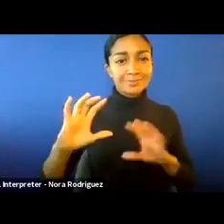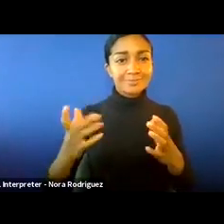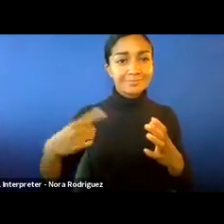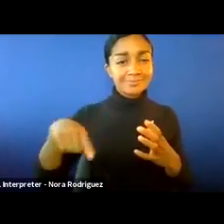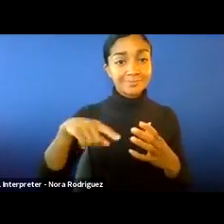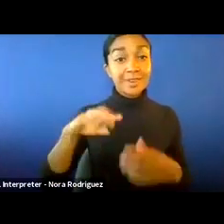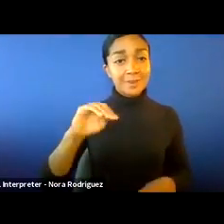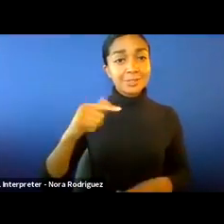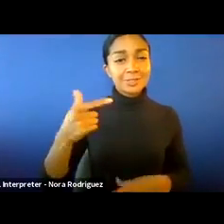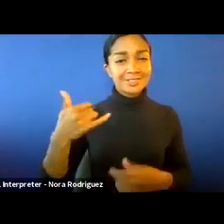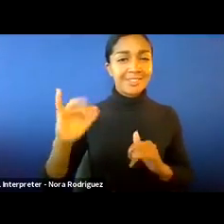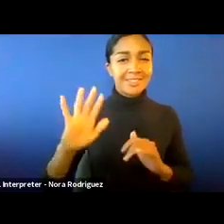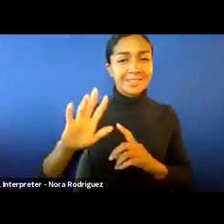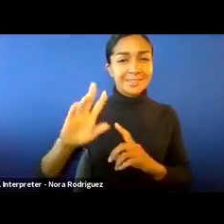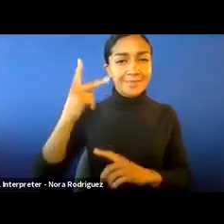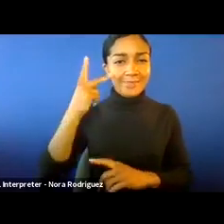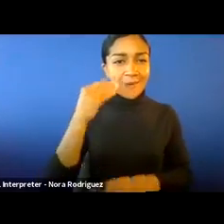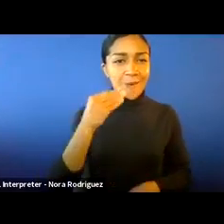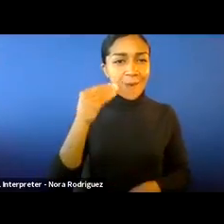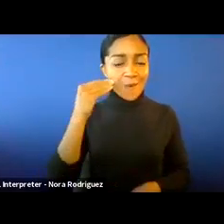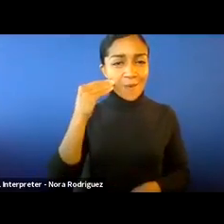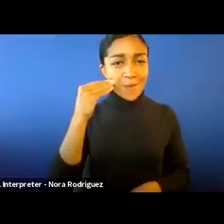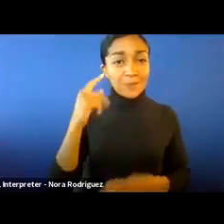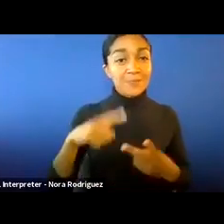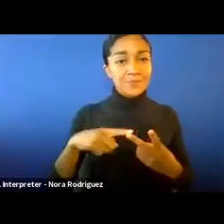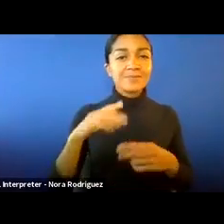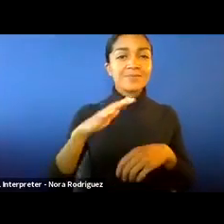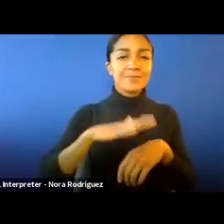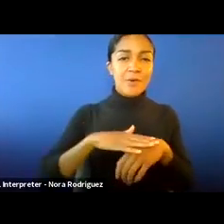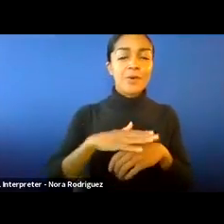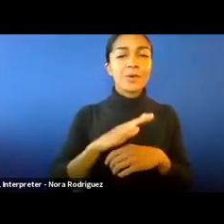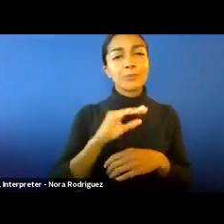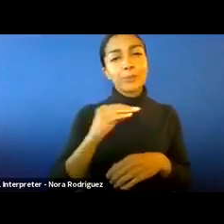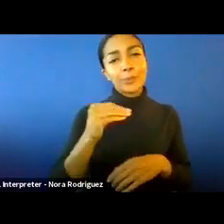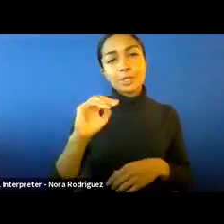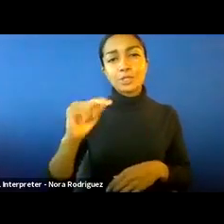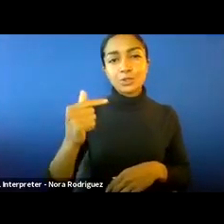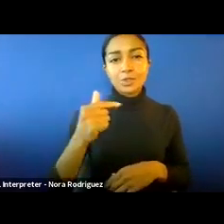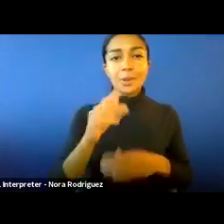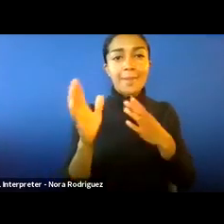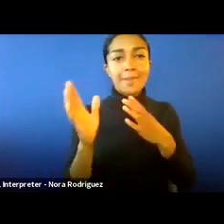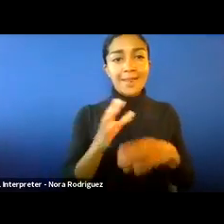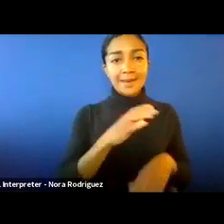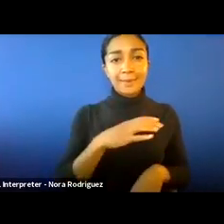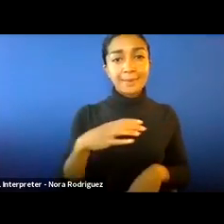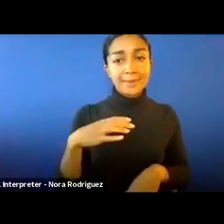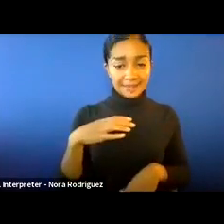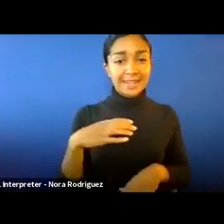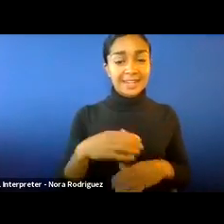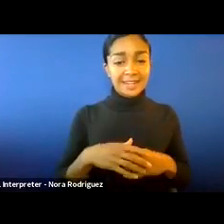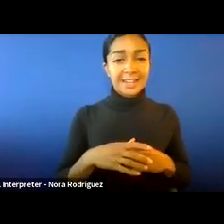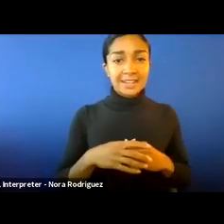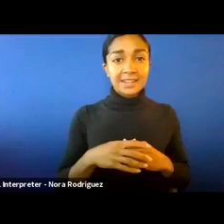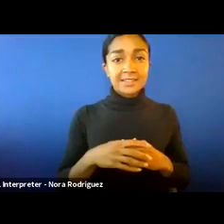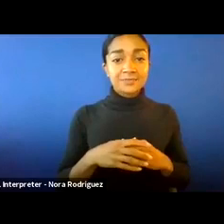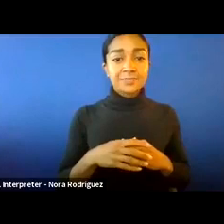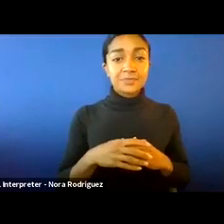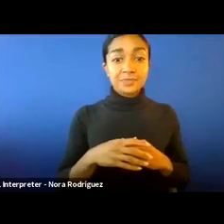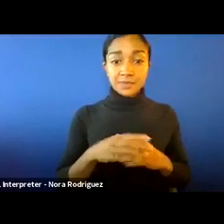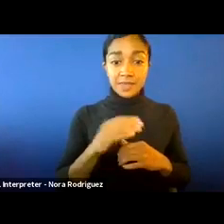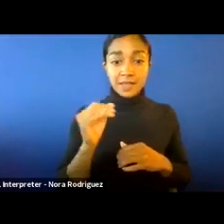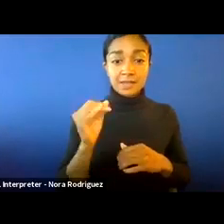home. He now serves on the Movement Generation Planning Committee and his staff at the ETC group. Both of